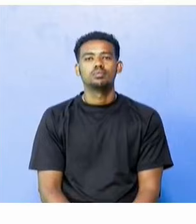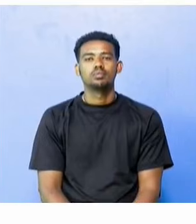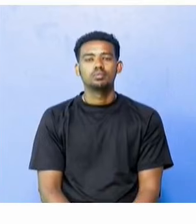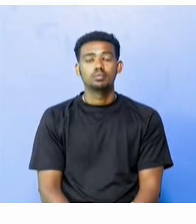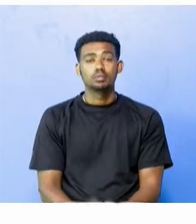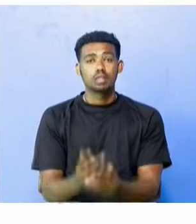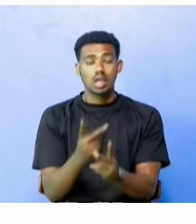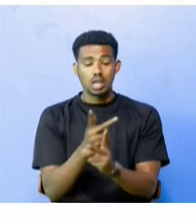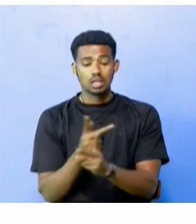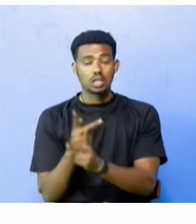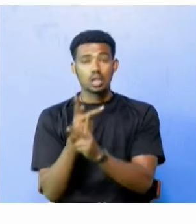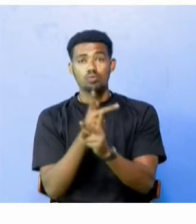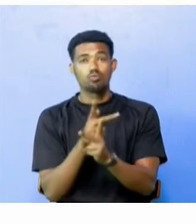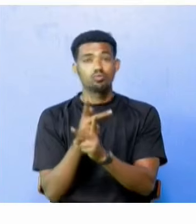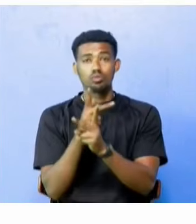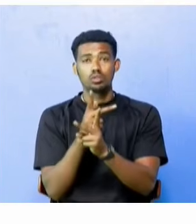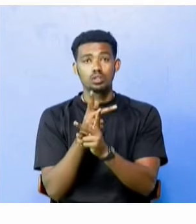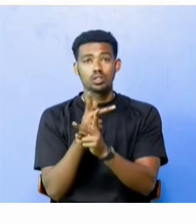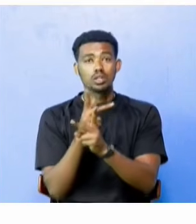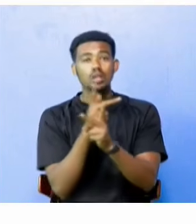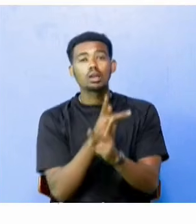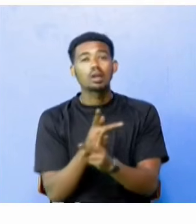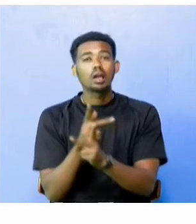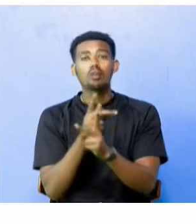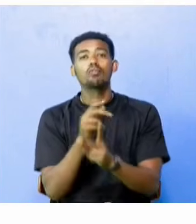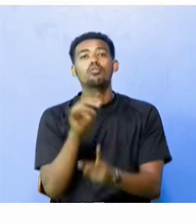Careful, carefully.